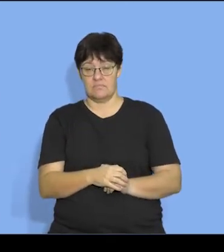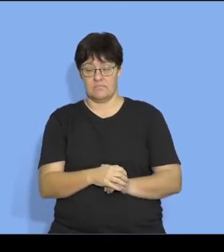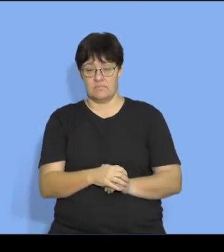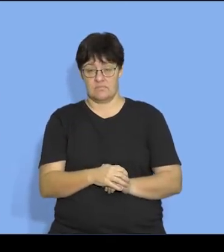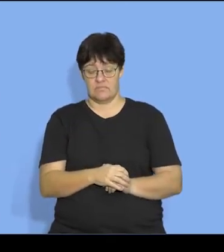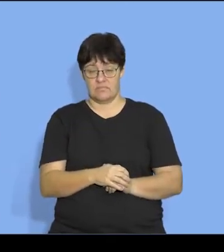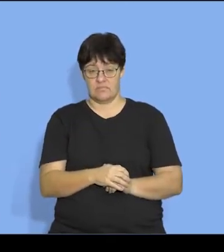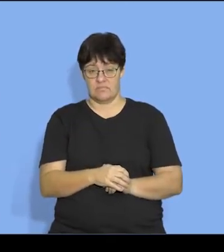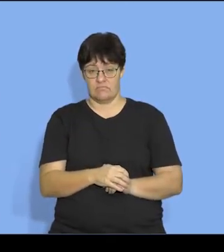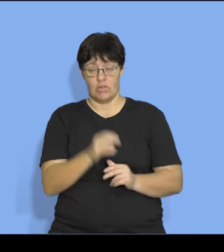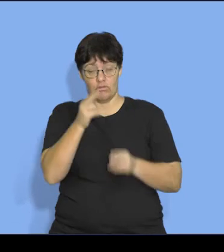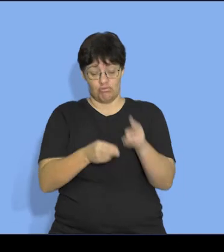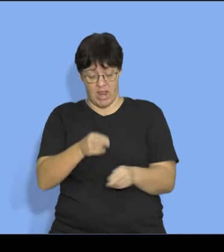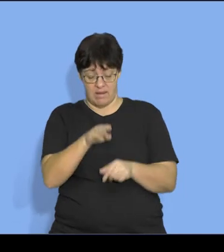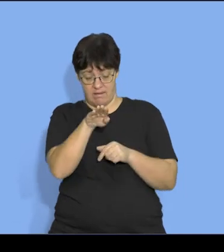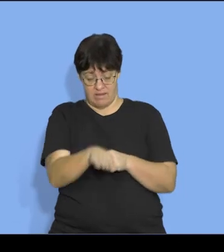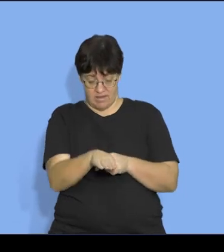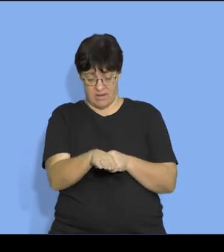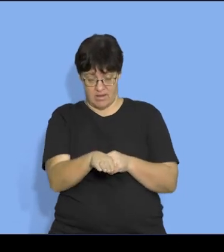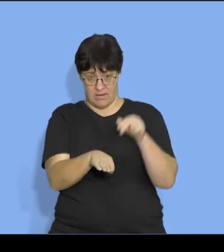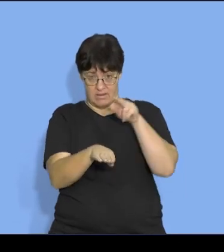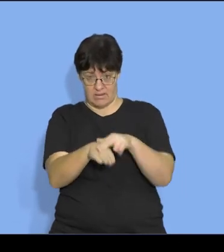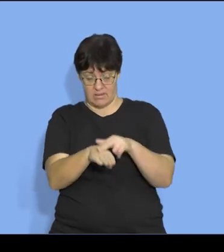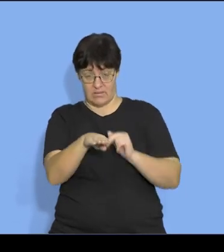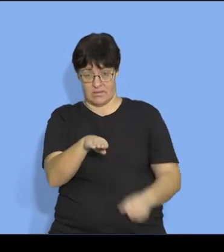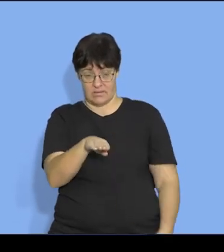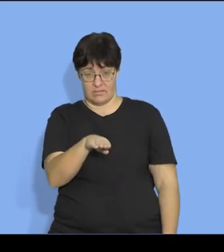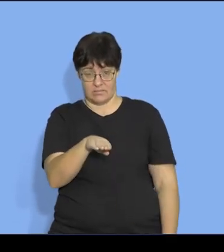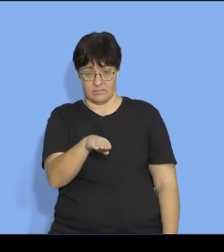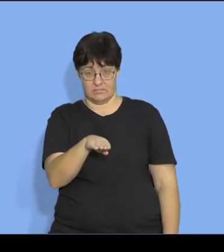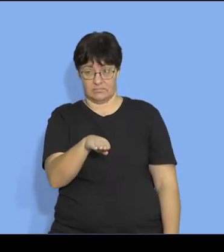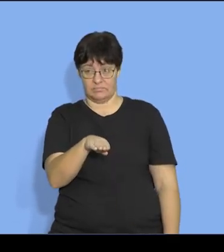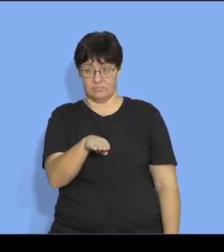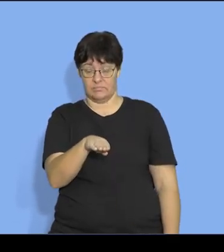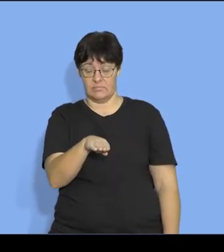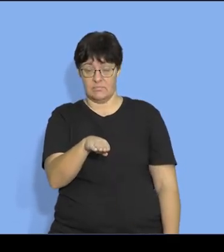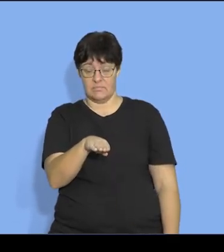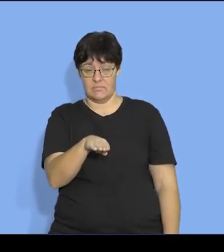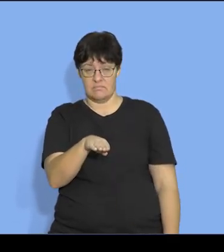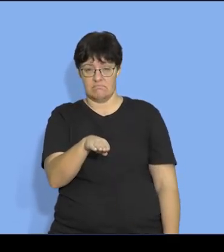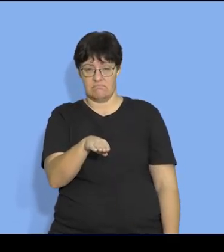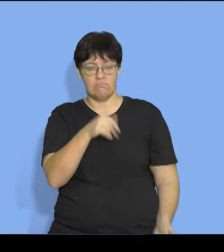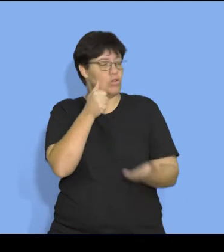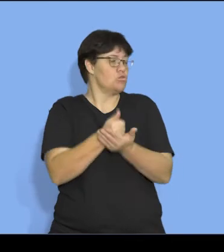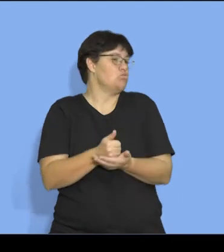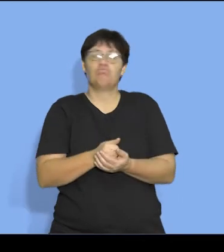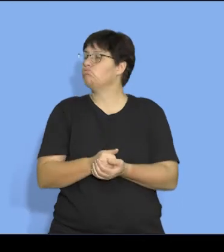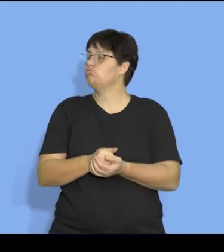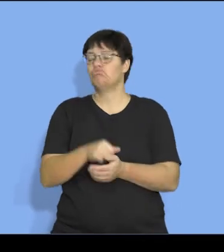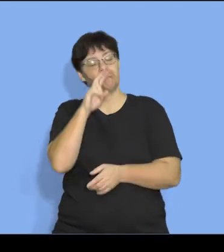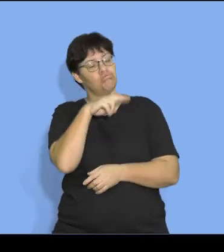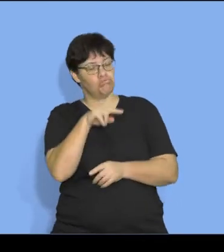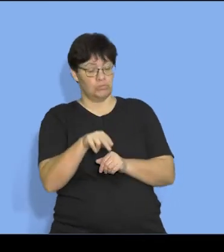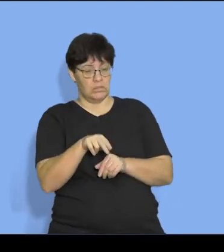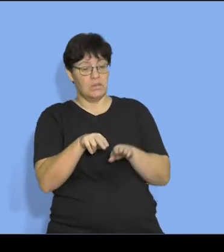are here. So you're sitting in the train. There's your chair. Okay. You're just sitting there. The